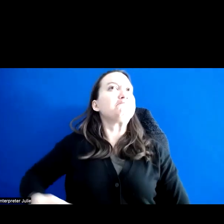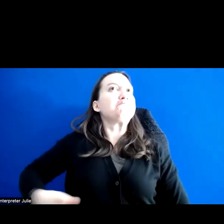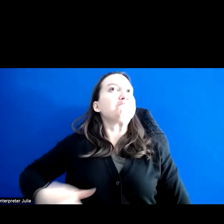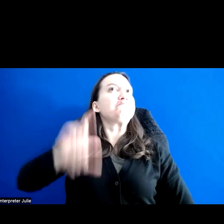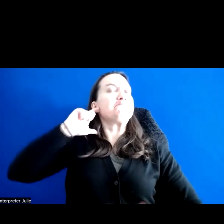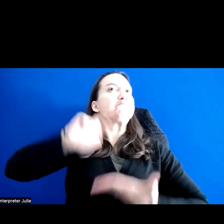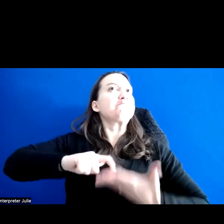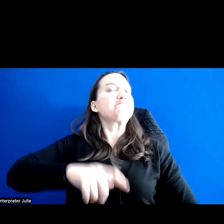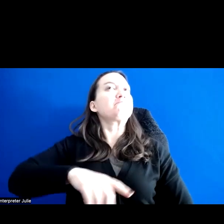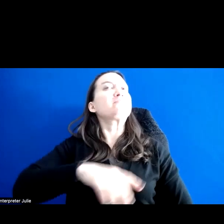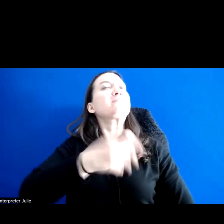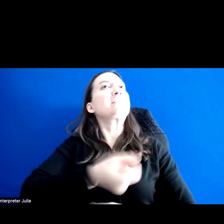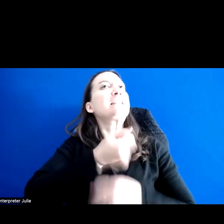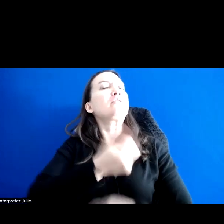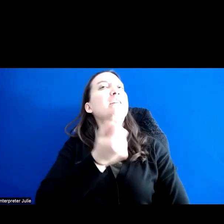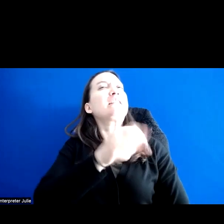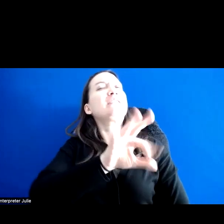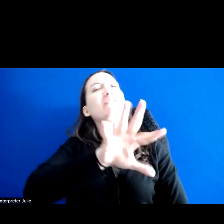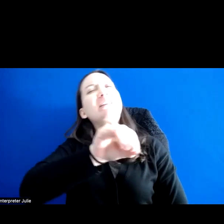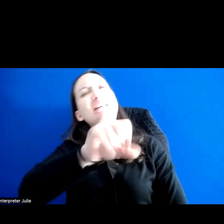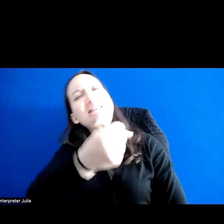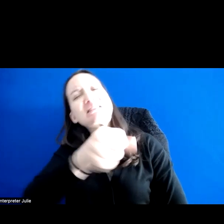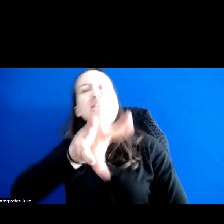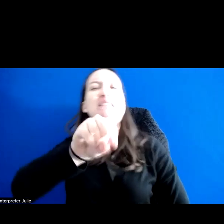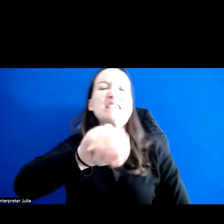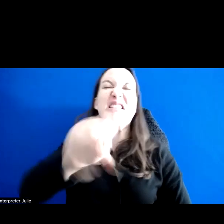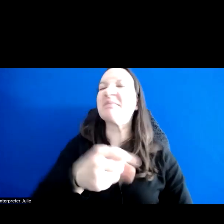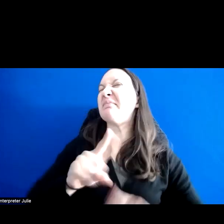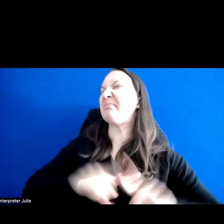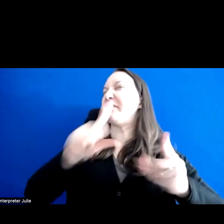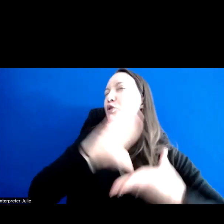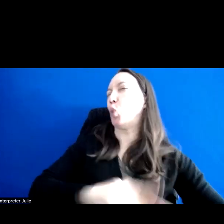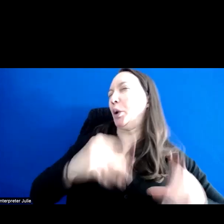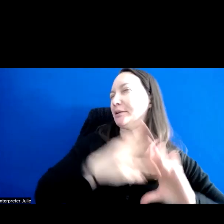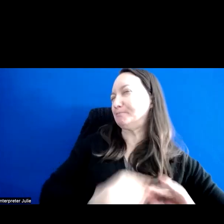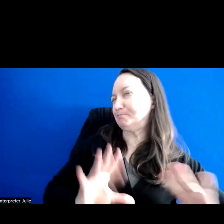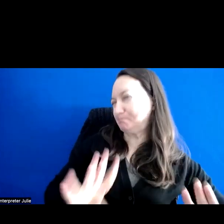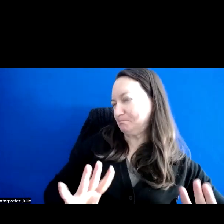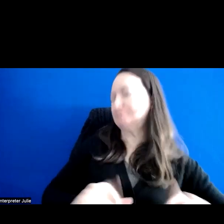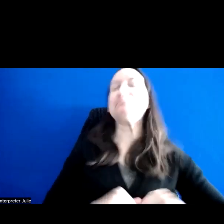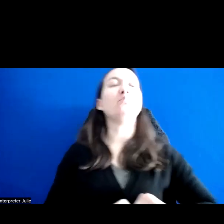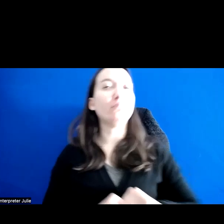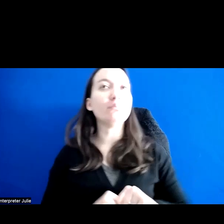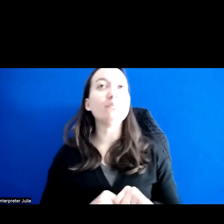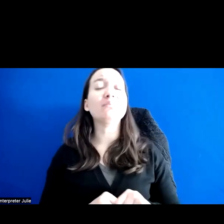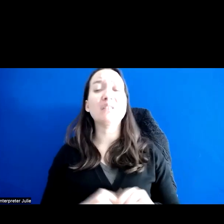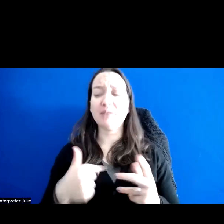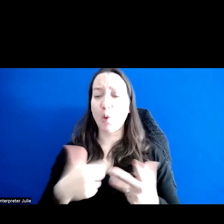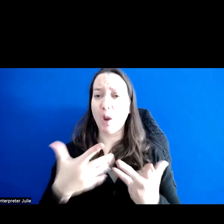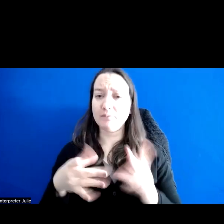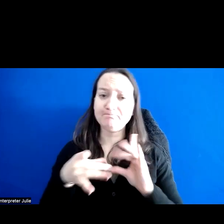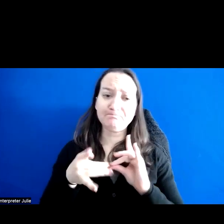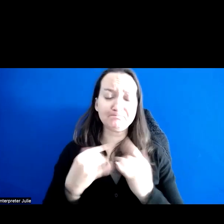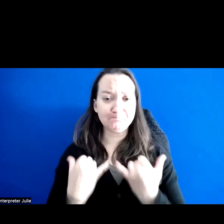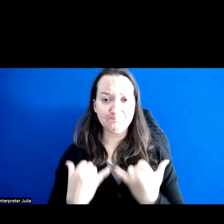discovered in the 50s and 60s. But that's another story for another day. What I'd like to say for